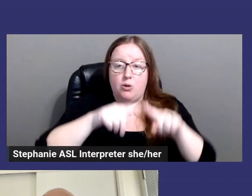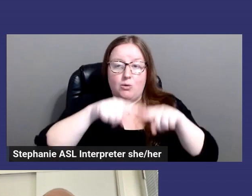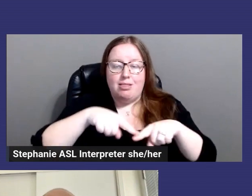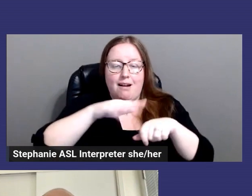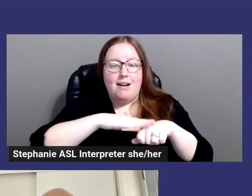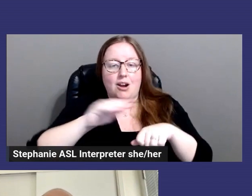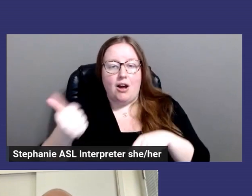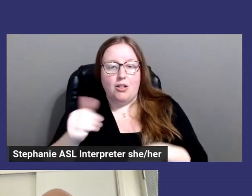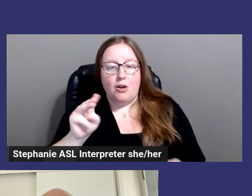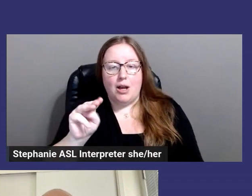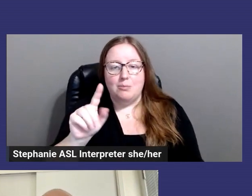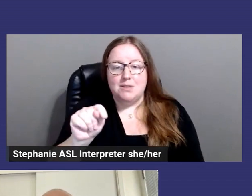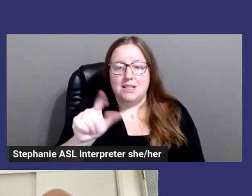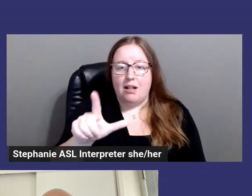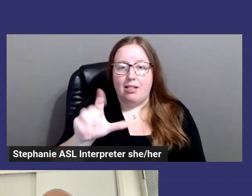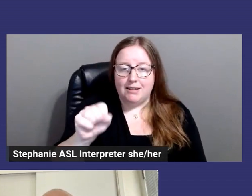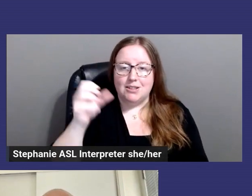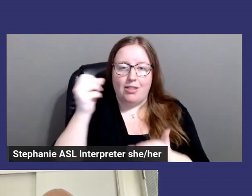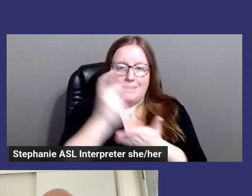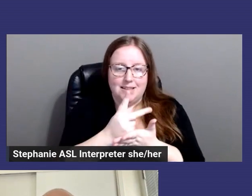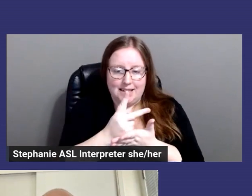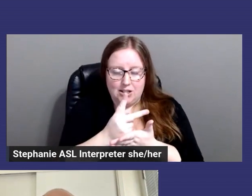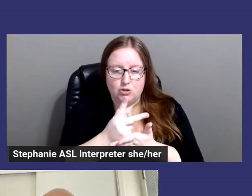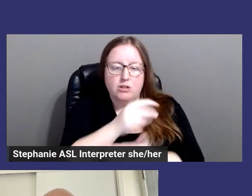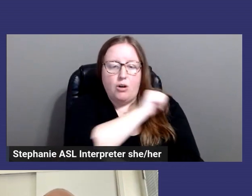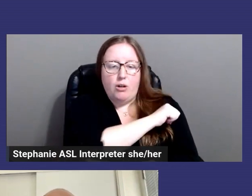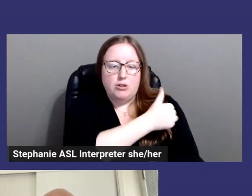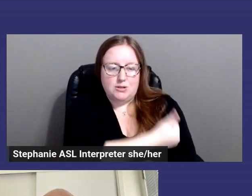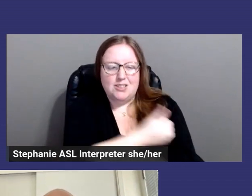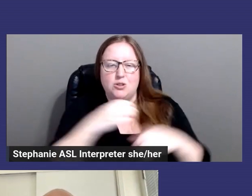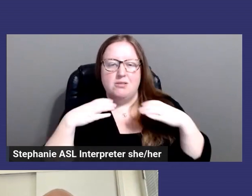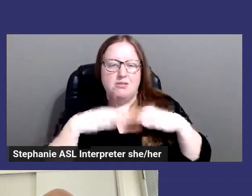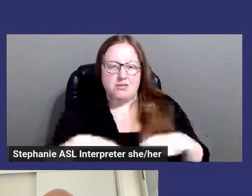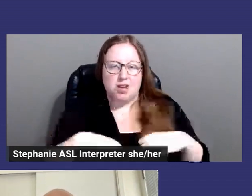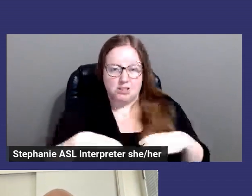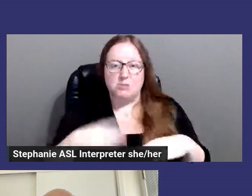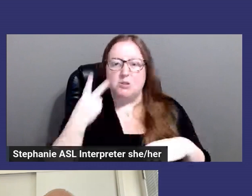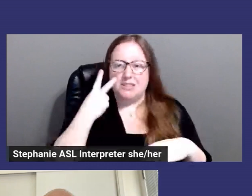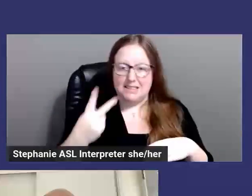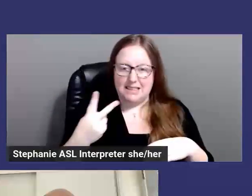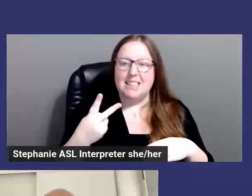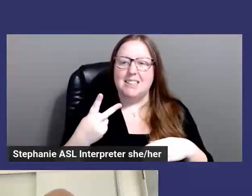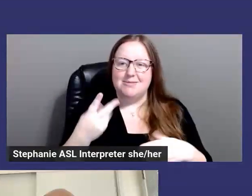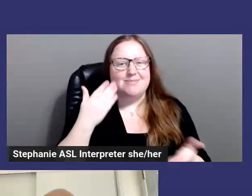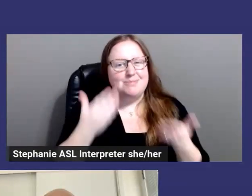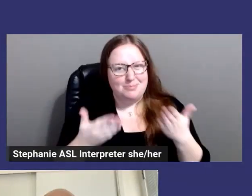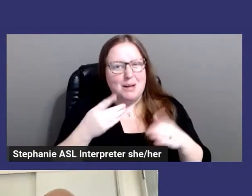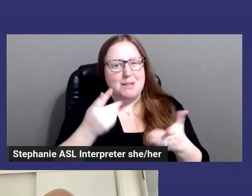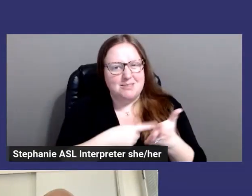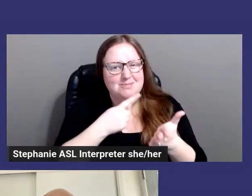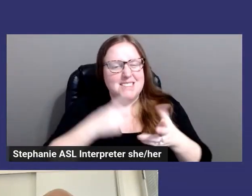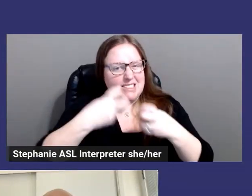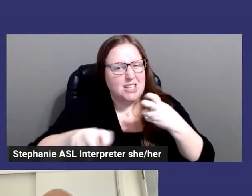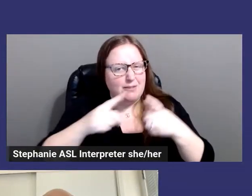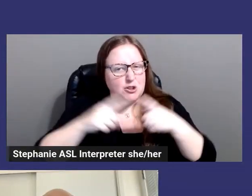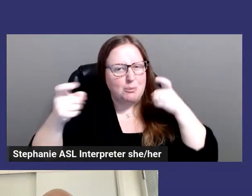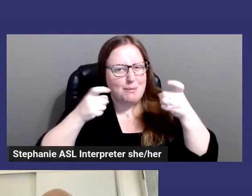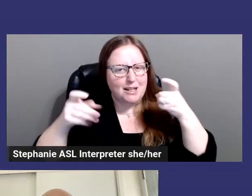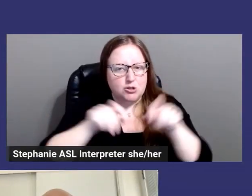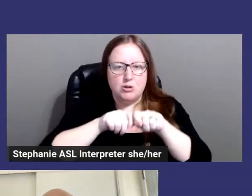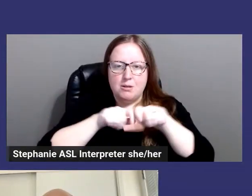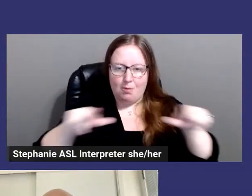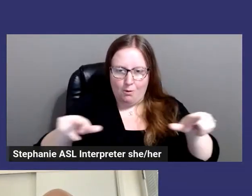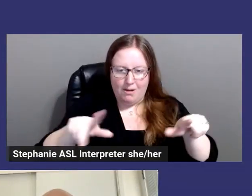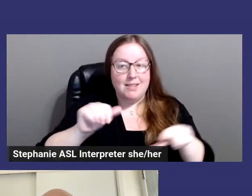other MTLS-like authentication authorization techniques that customers find it sometimes hard to manage and deploy. So that's